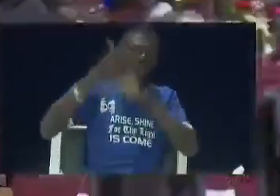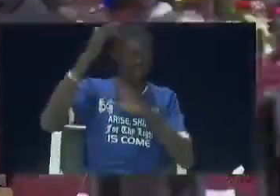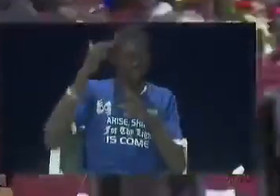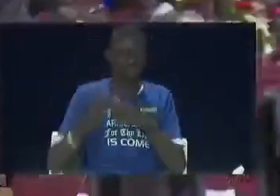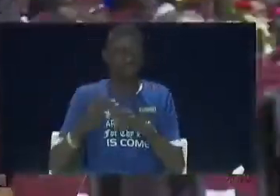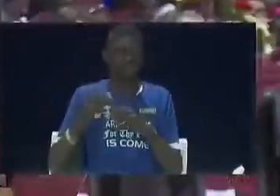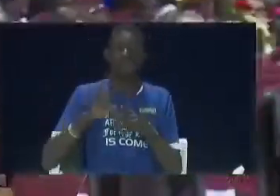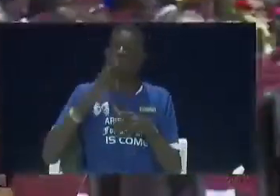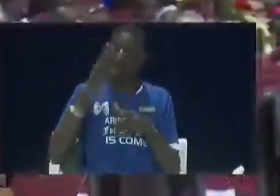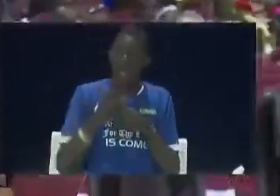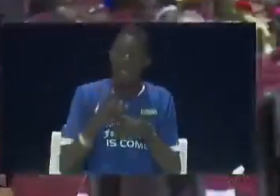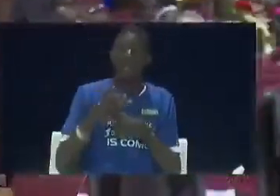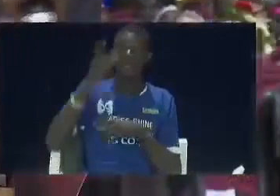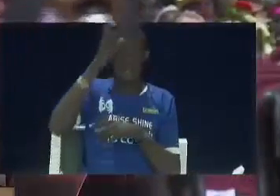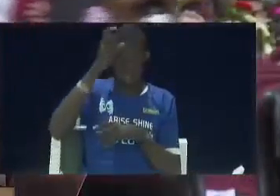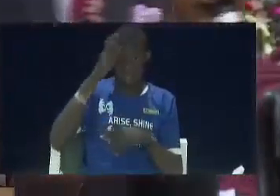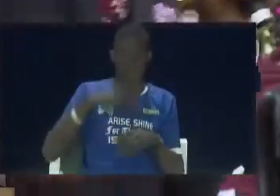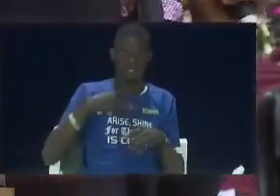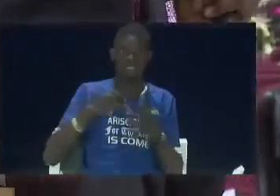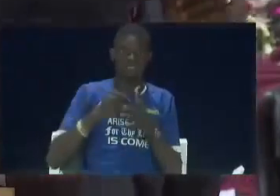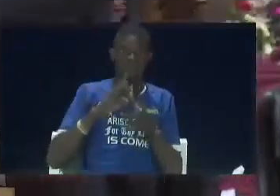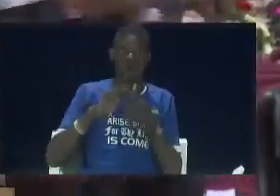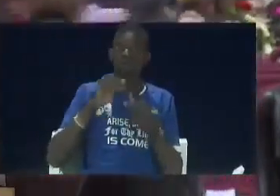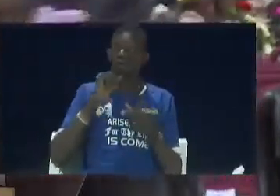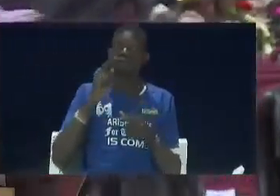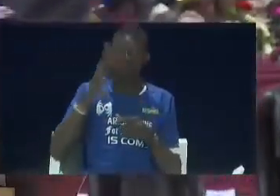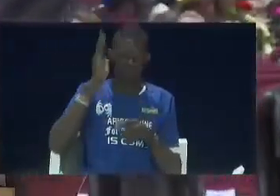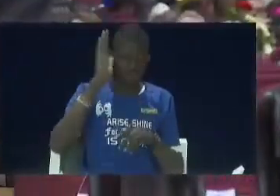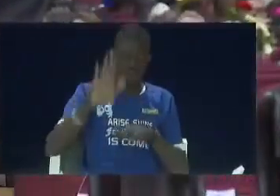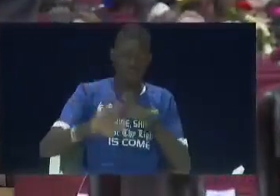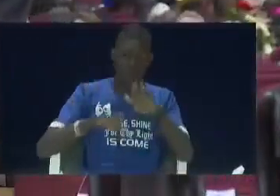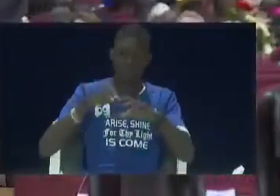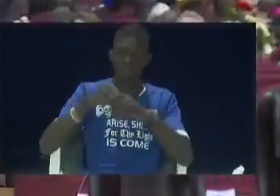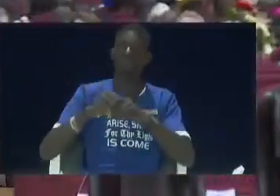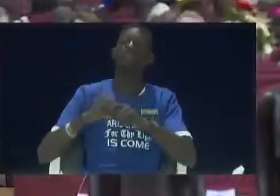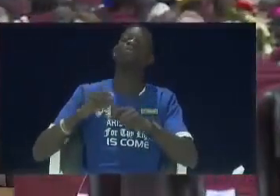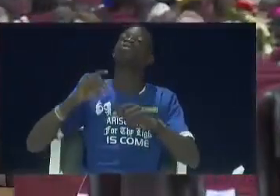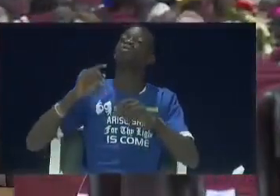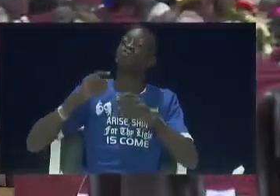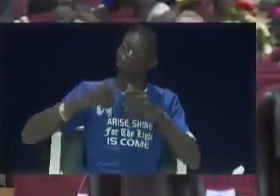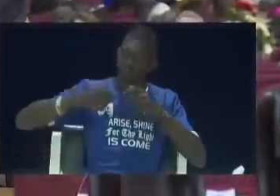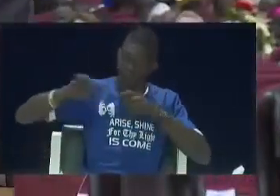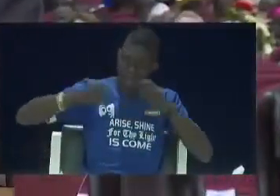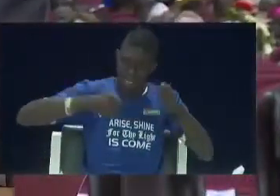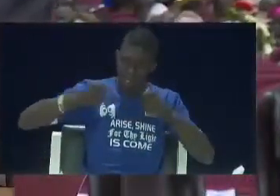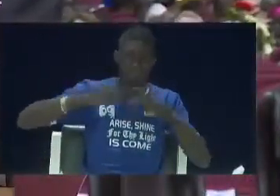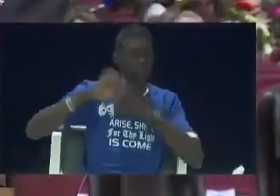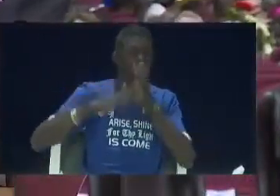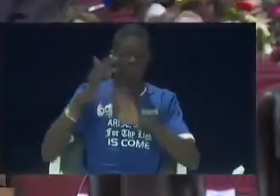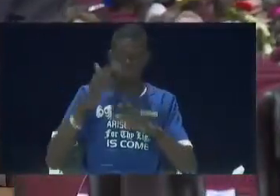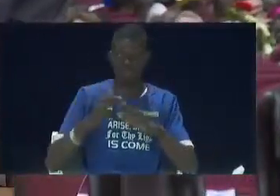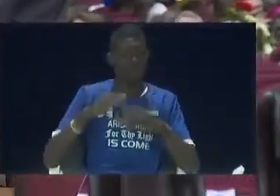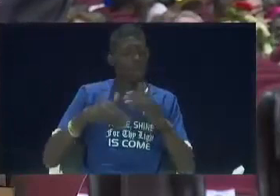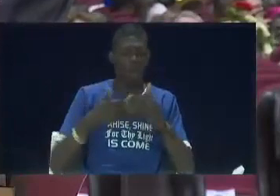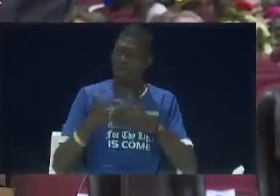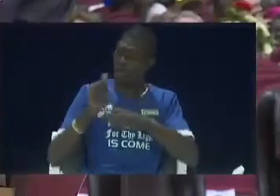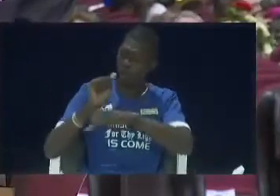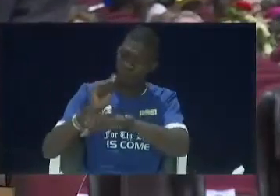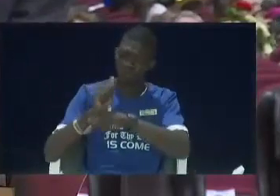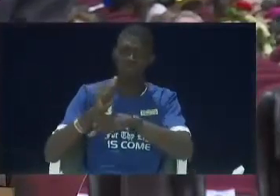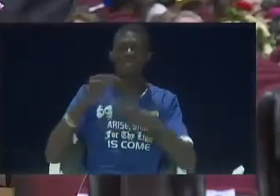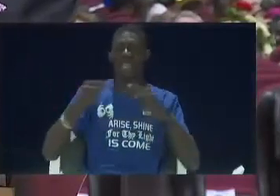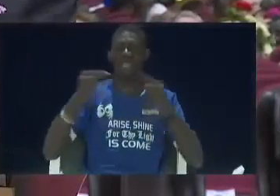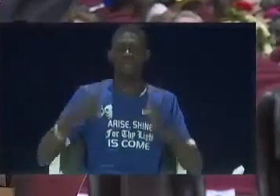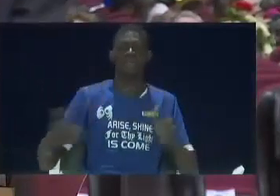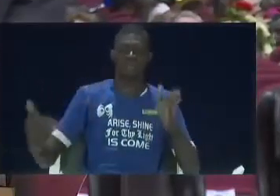Whether the devil likes it or not, you will walk in dominion. Whether the devil likes it or not, all the works of the enemy against